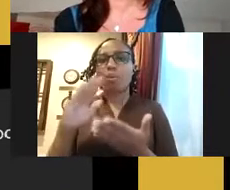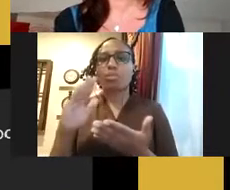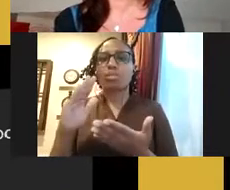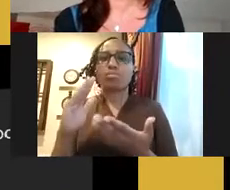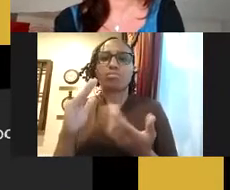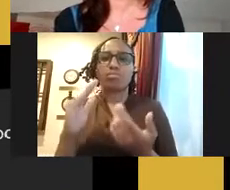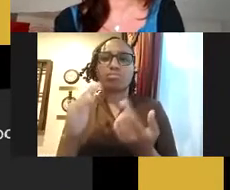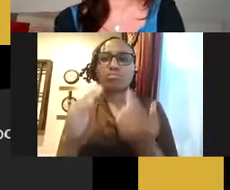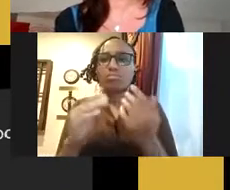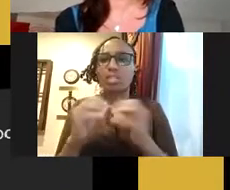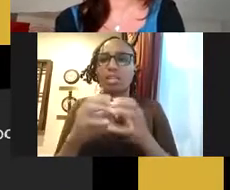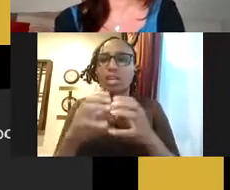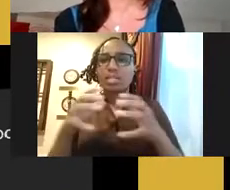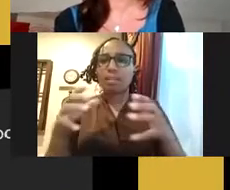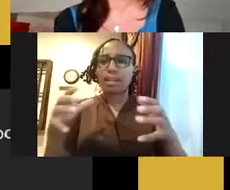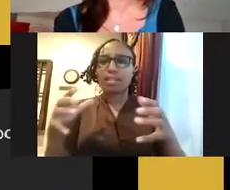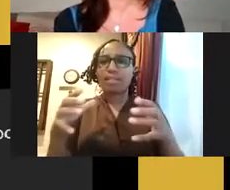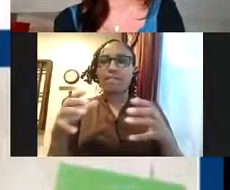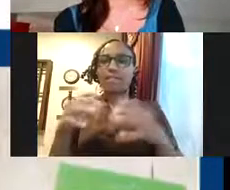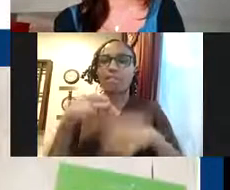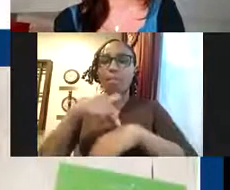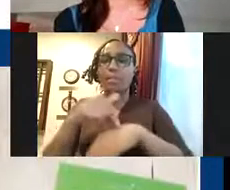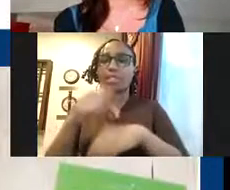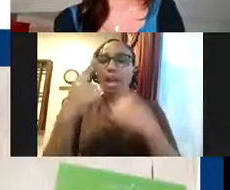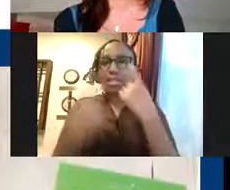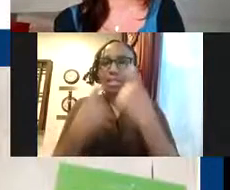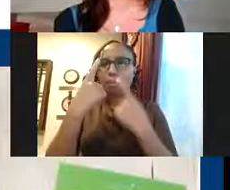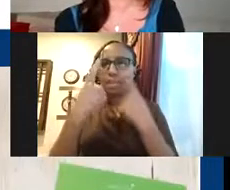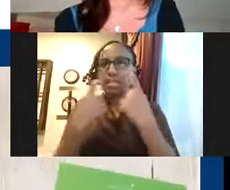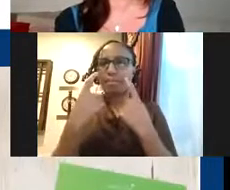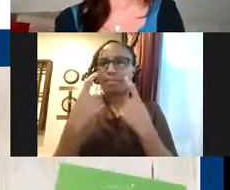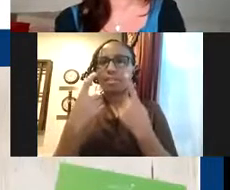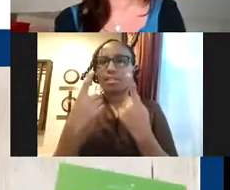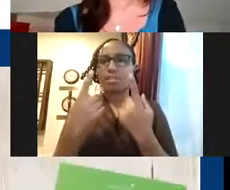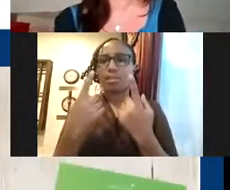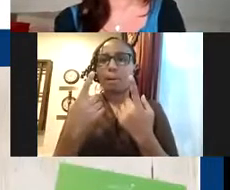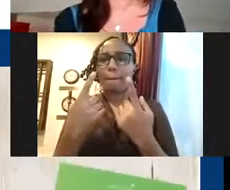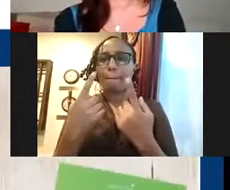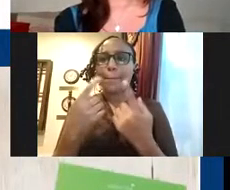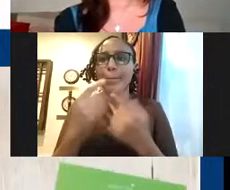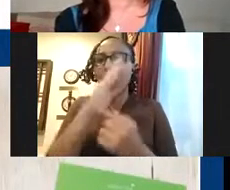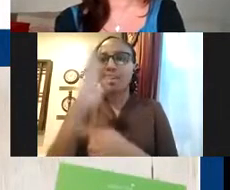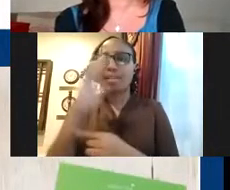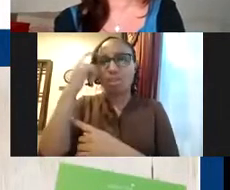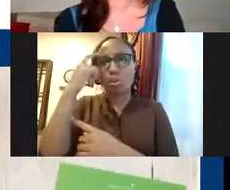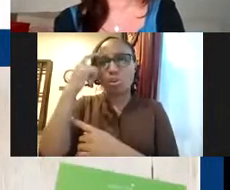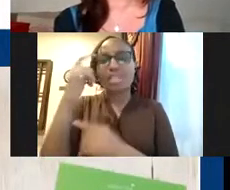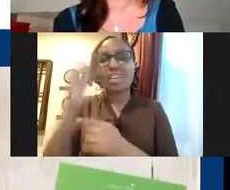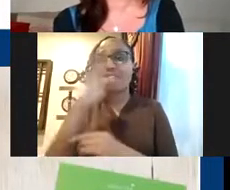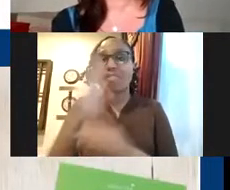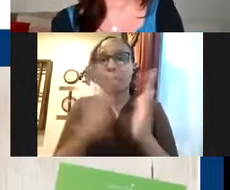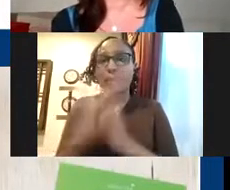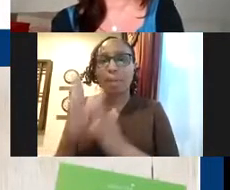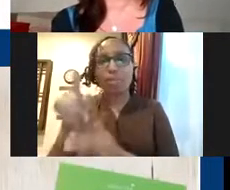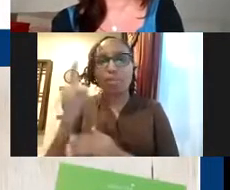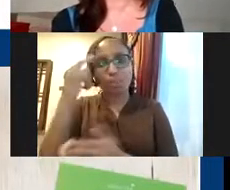just expansive moments. I've seen myself so many times through my readers, and I never thought that would happen. They don't prepare you for that in grad school,